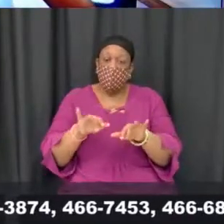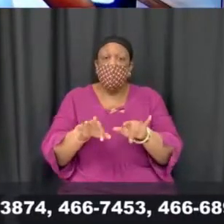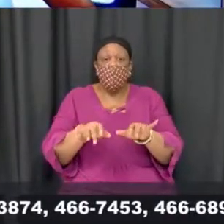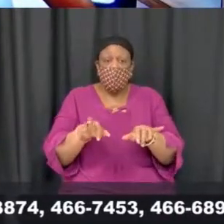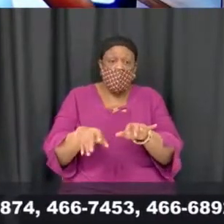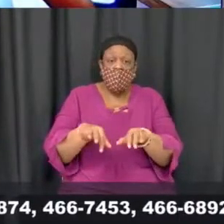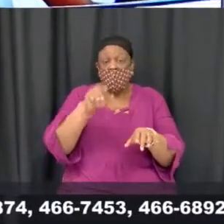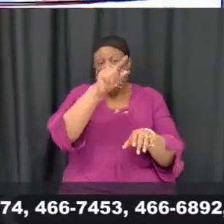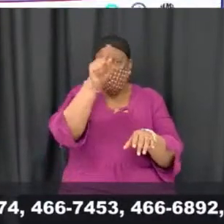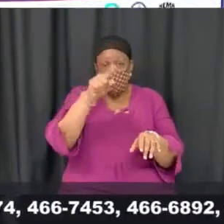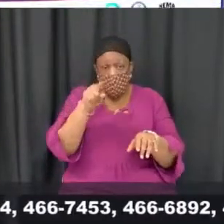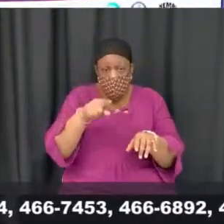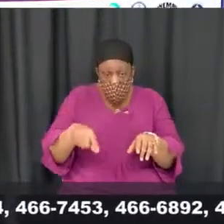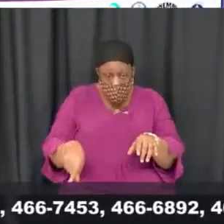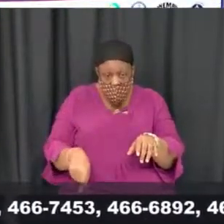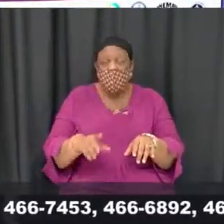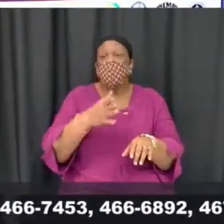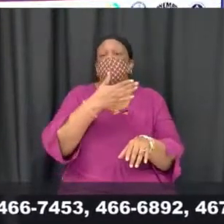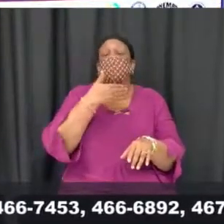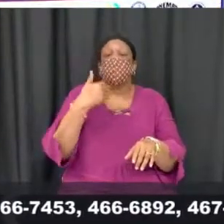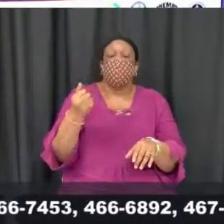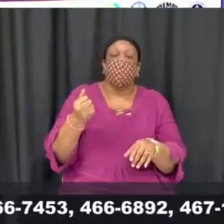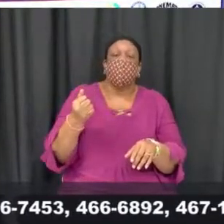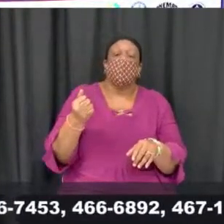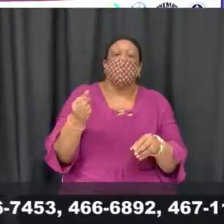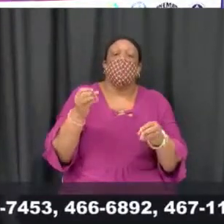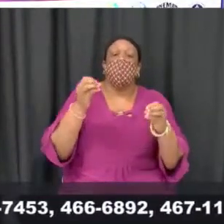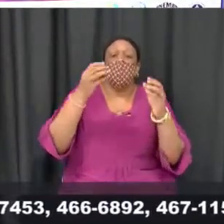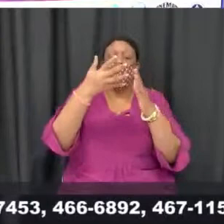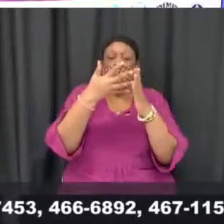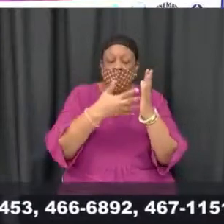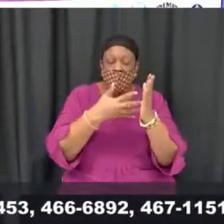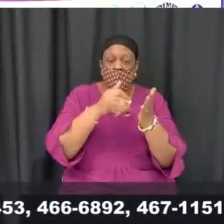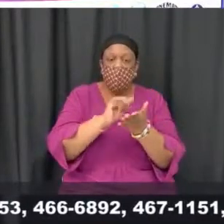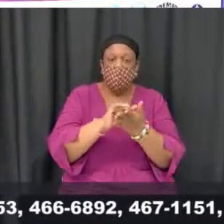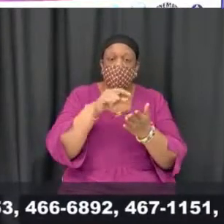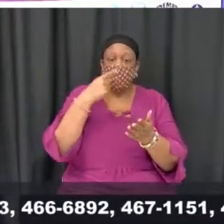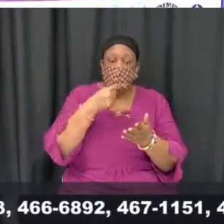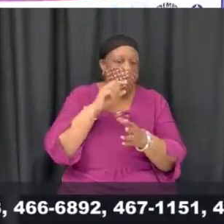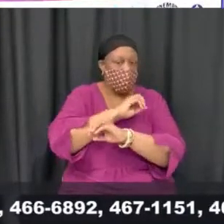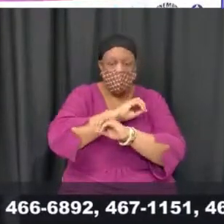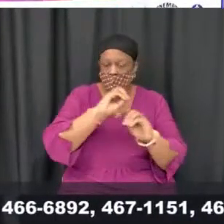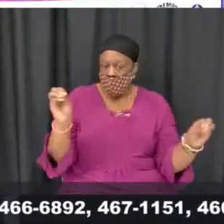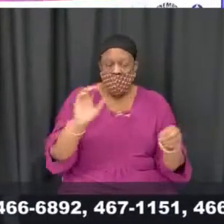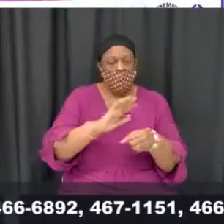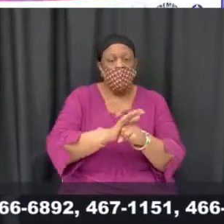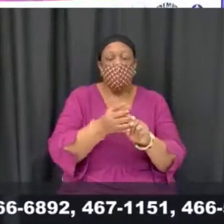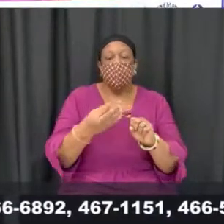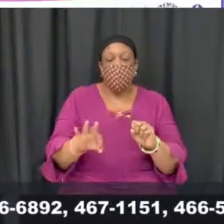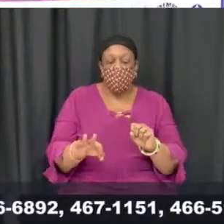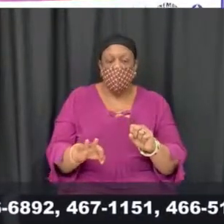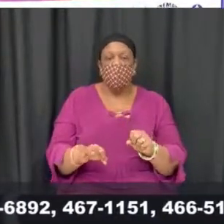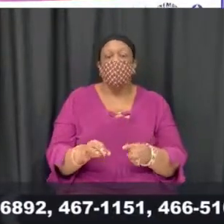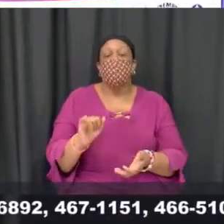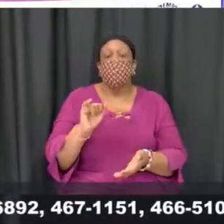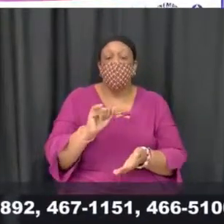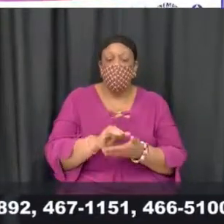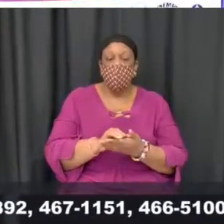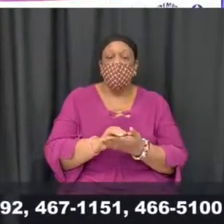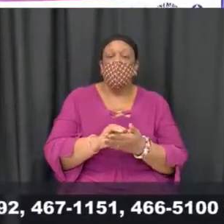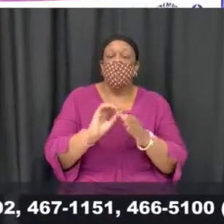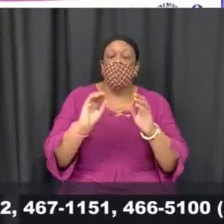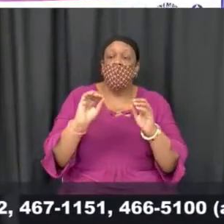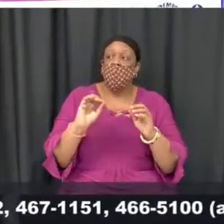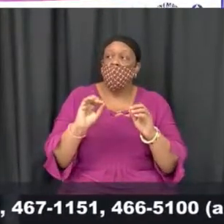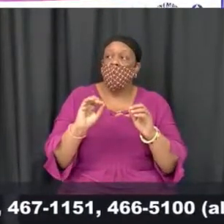upload a negative RT-PCR test, that's pre-arrival, and then you are also expected to provide